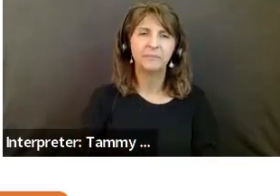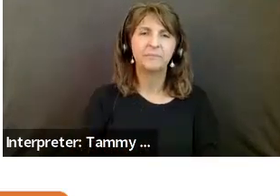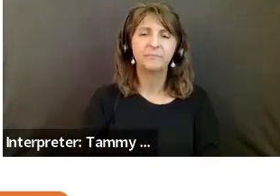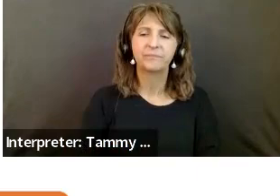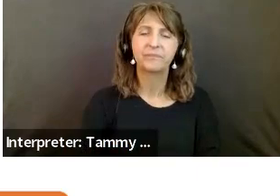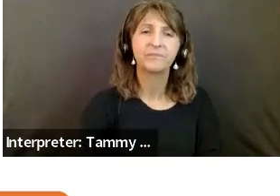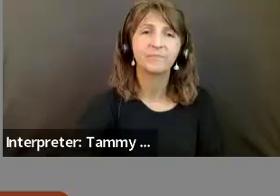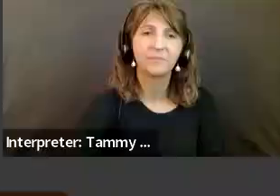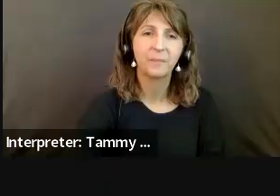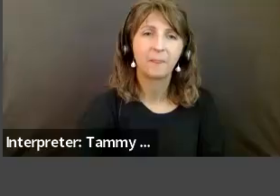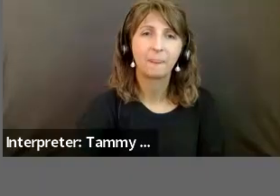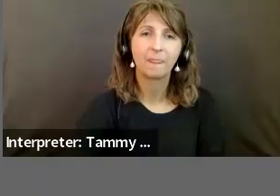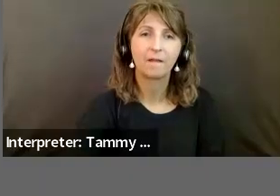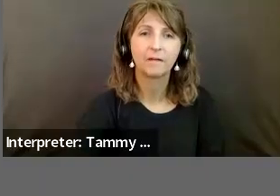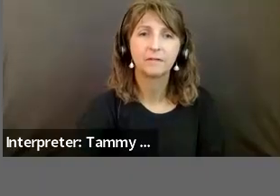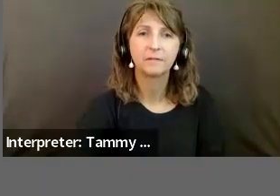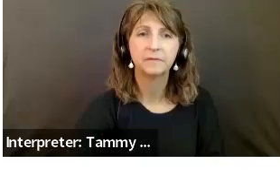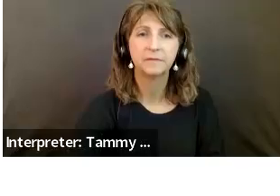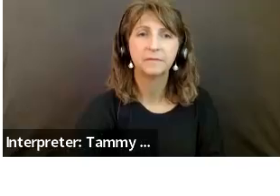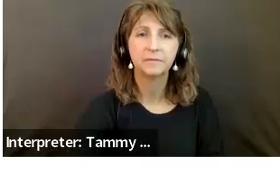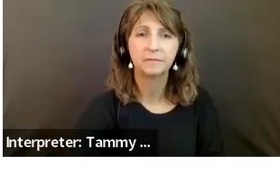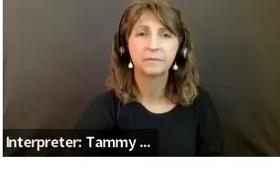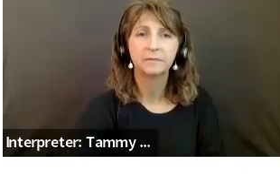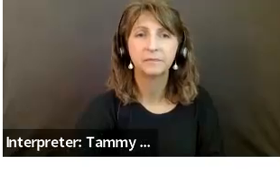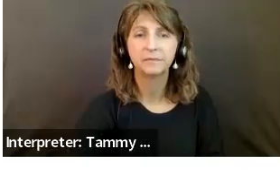So what we do is, let me just